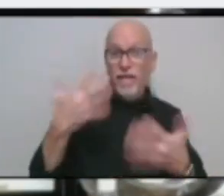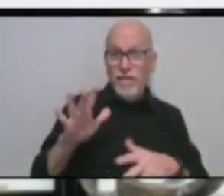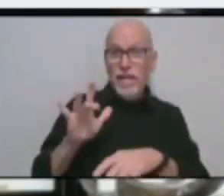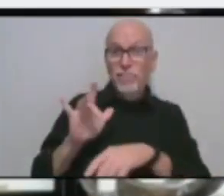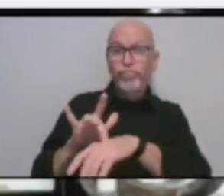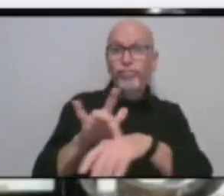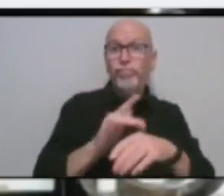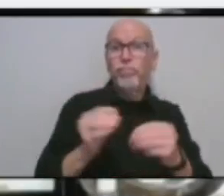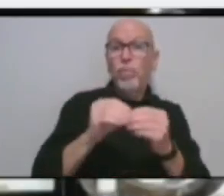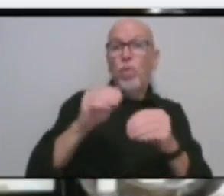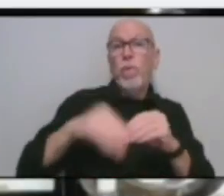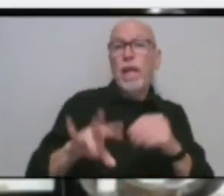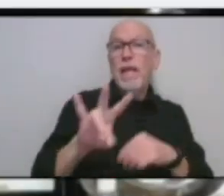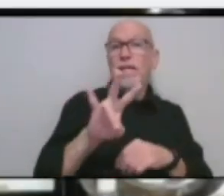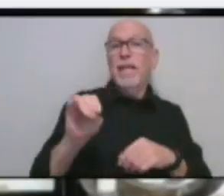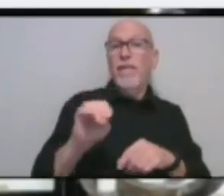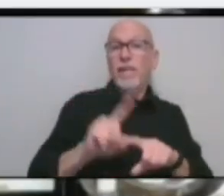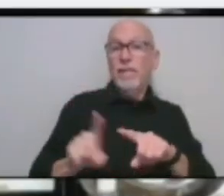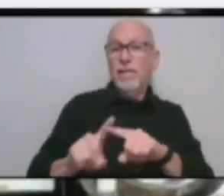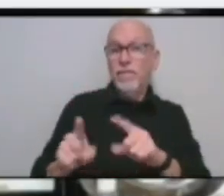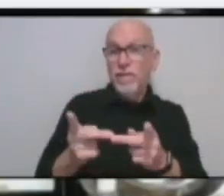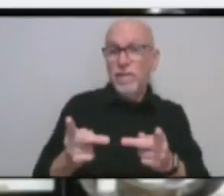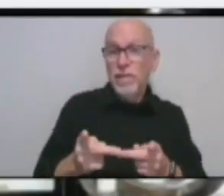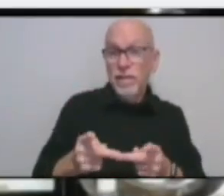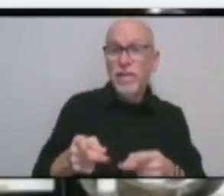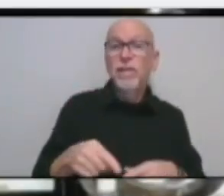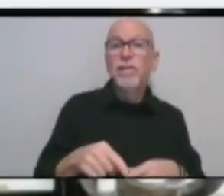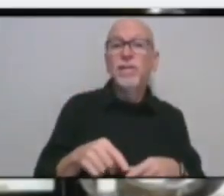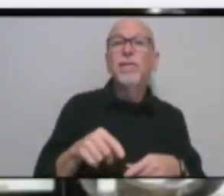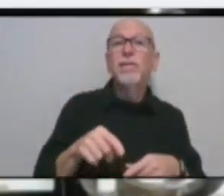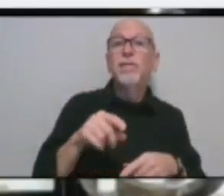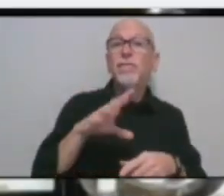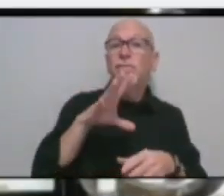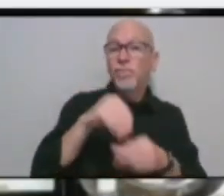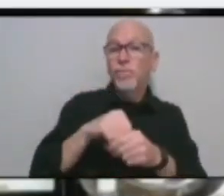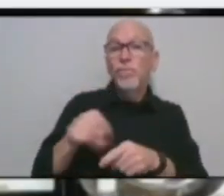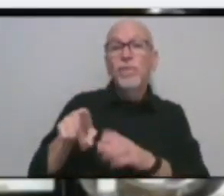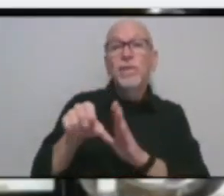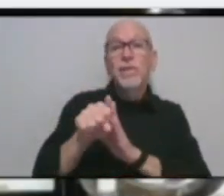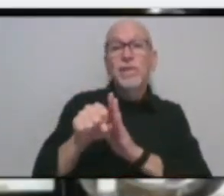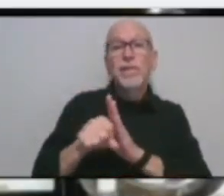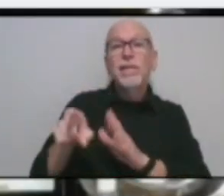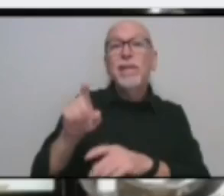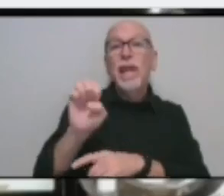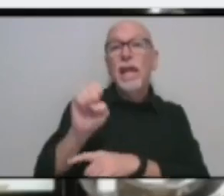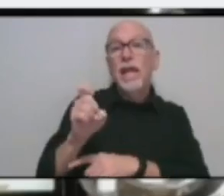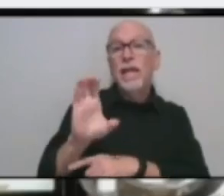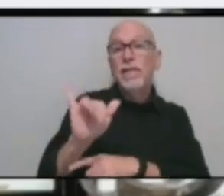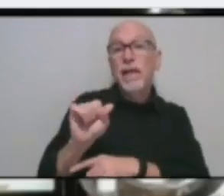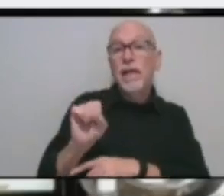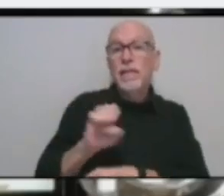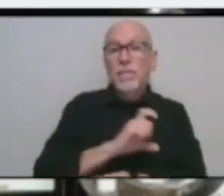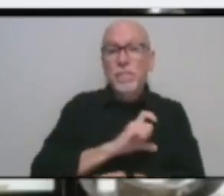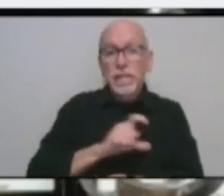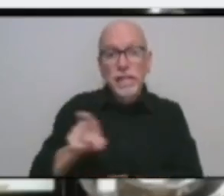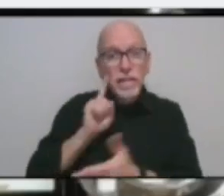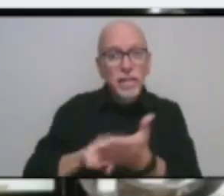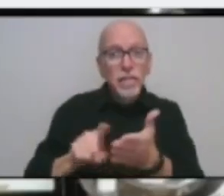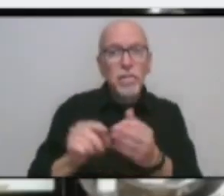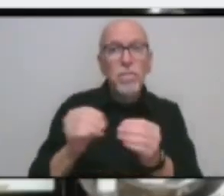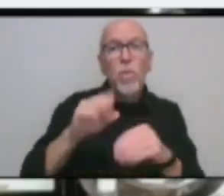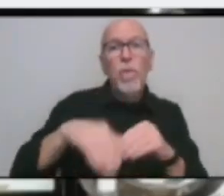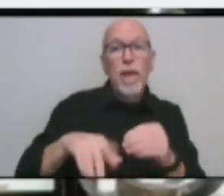sites, including facilities, as I just mentioned. The state excise police have inspected more than